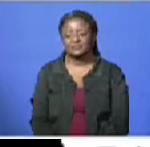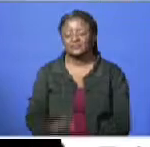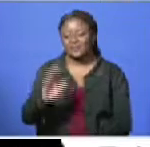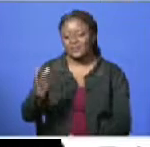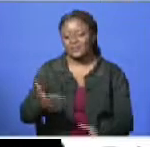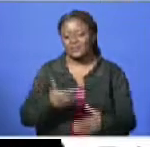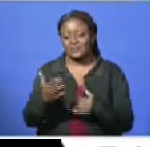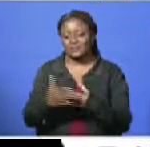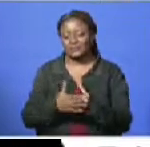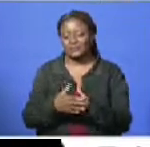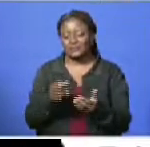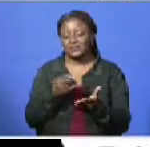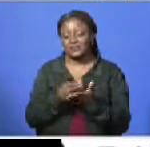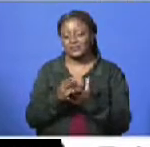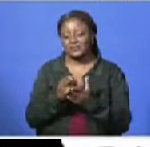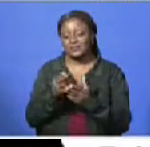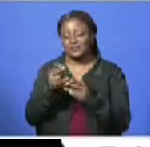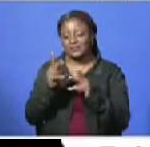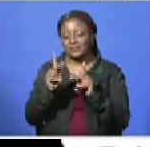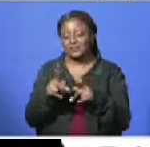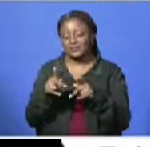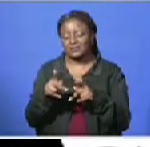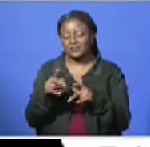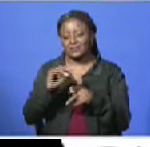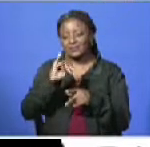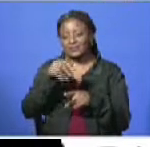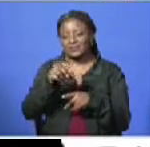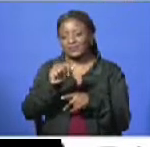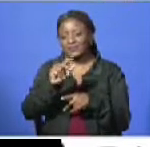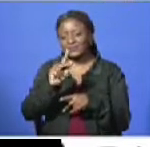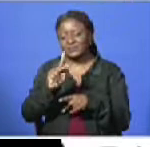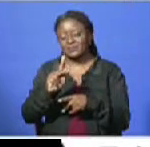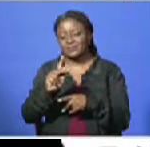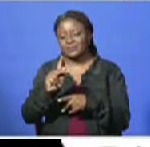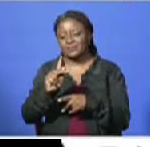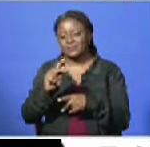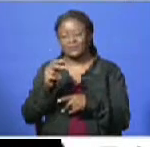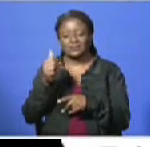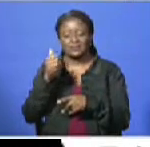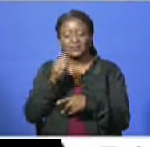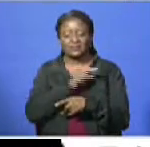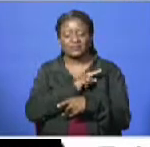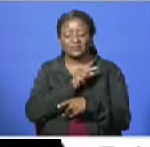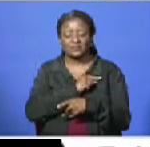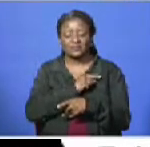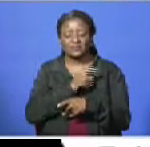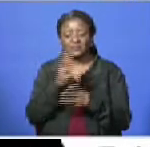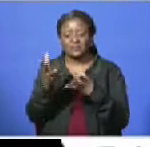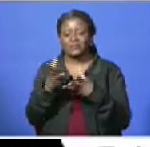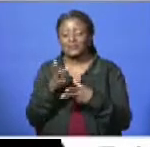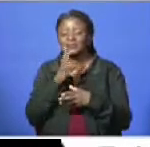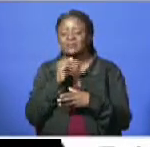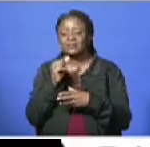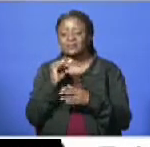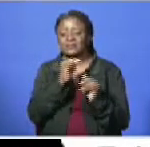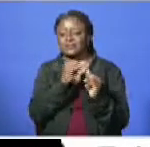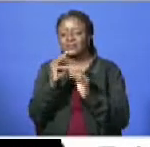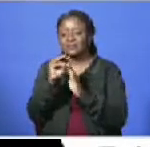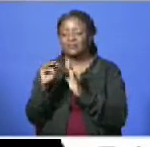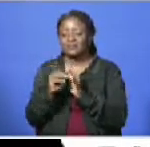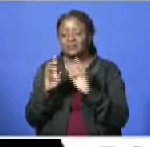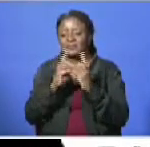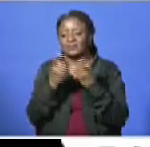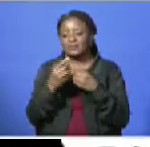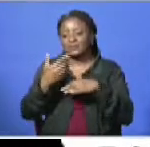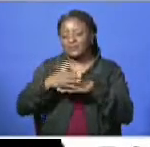Welcome back. A Haitian national, Jack Gerlin, alias Jacqueline, is wanted by the Immigration Department after